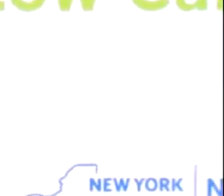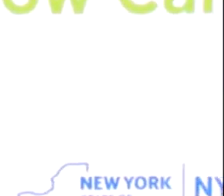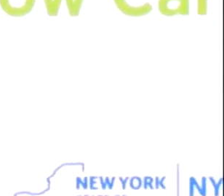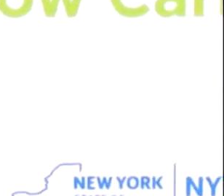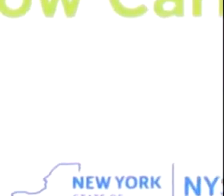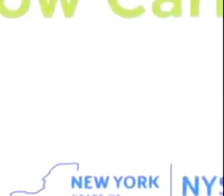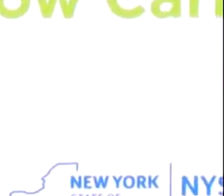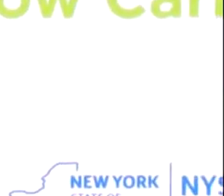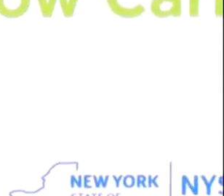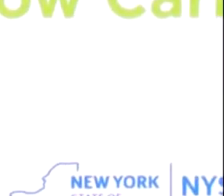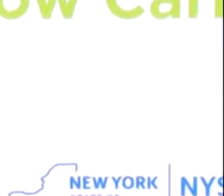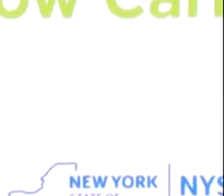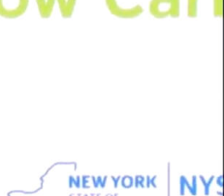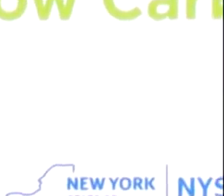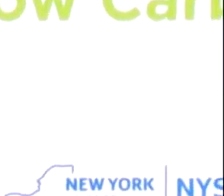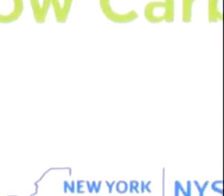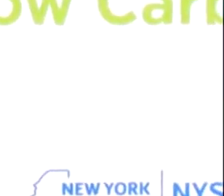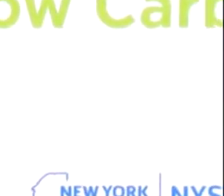Thank you very much, Governor.